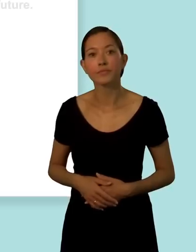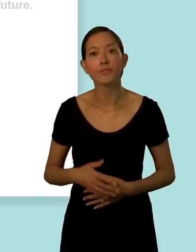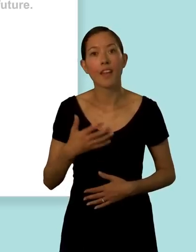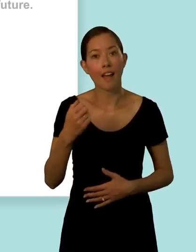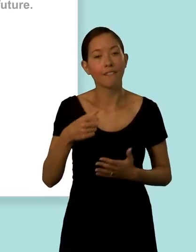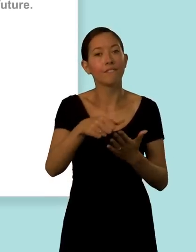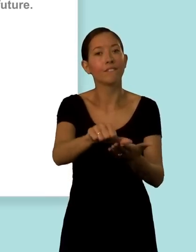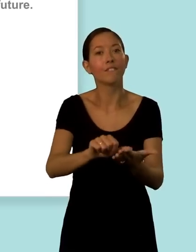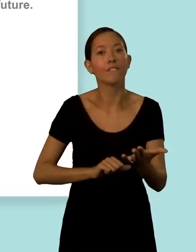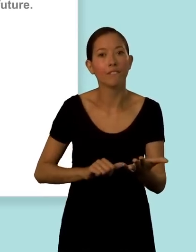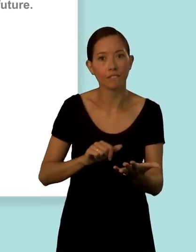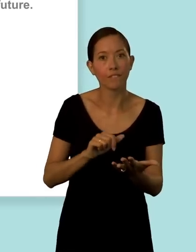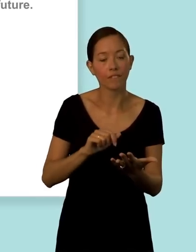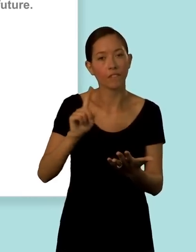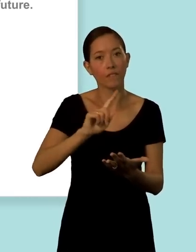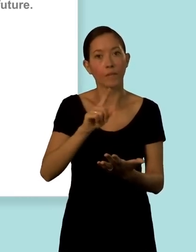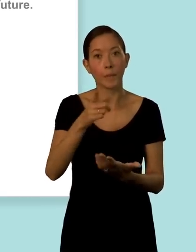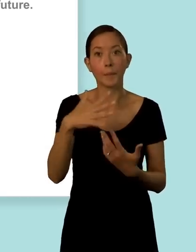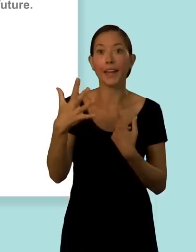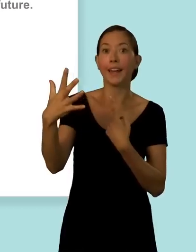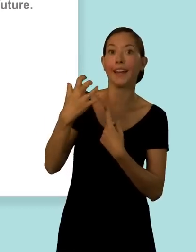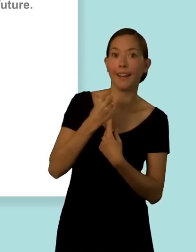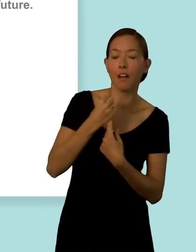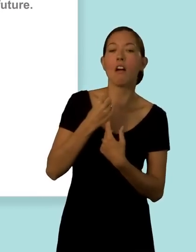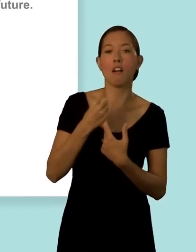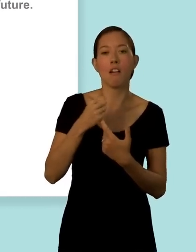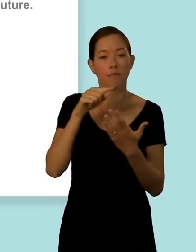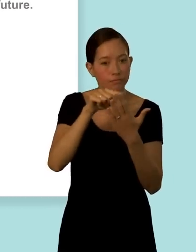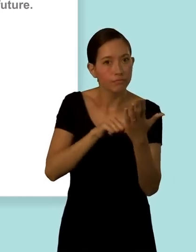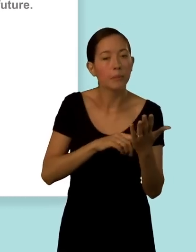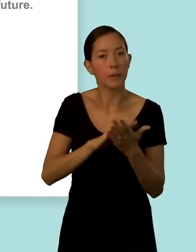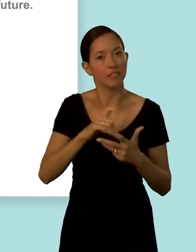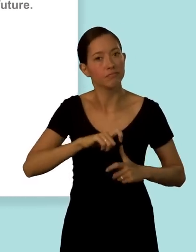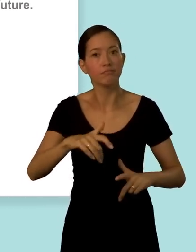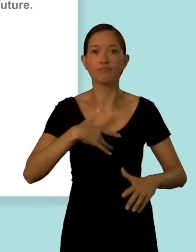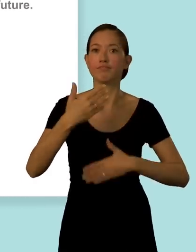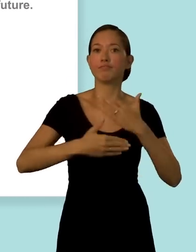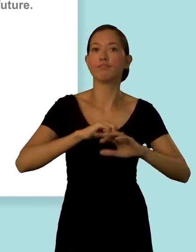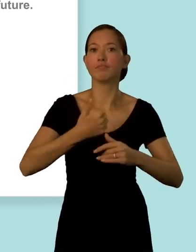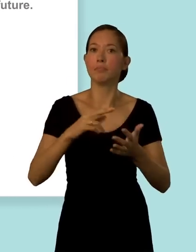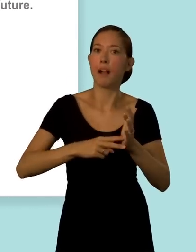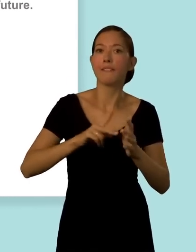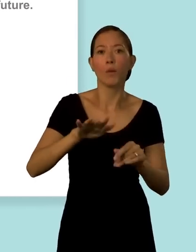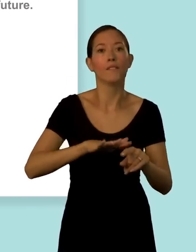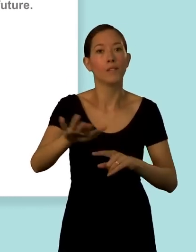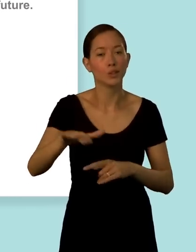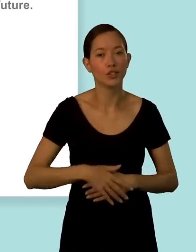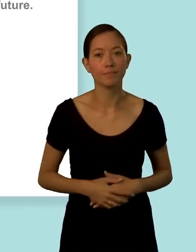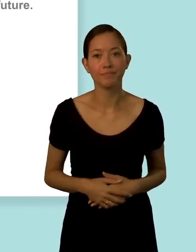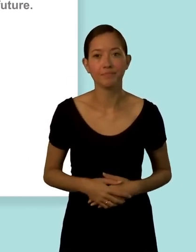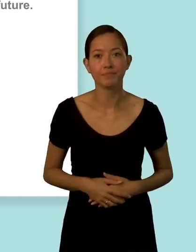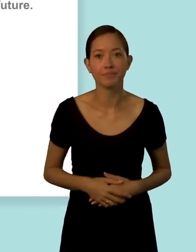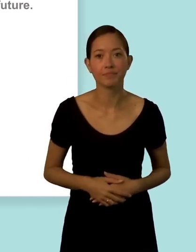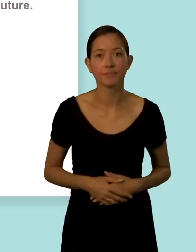This is a list of things you can do after a diagnosis of dementia that will help you to live well now and make plans for the